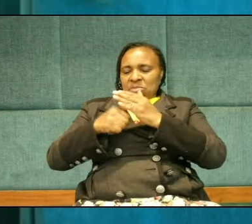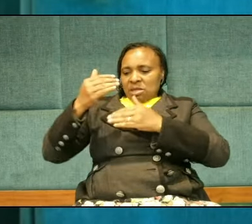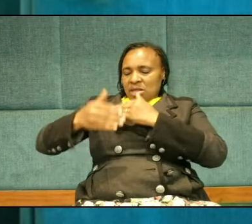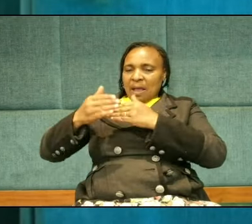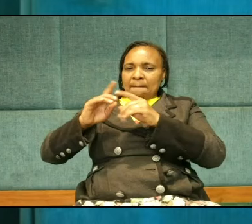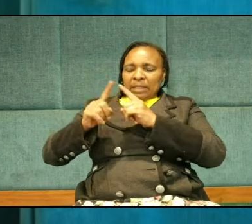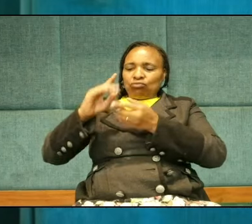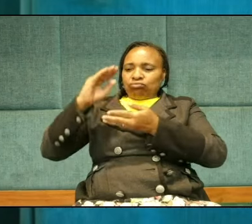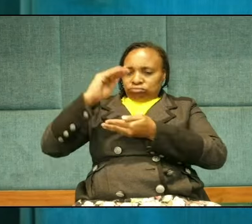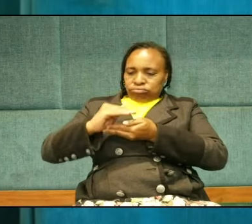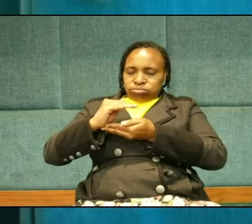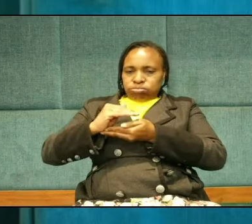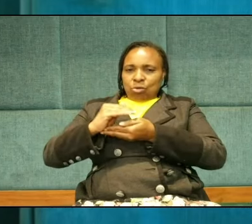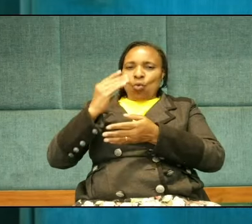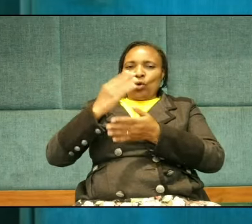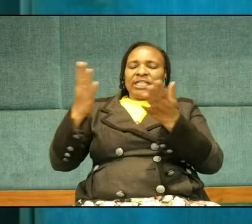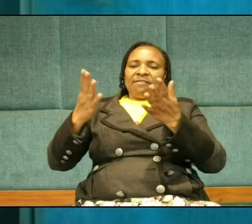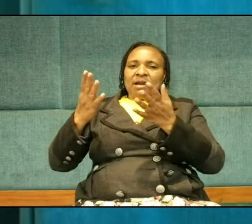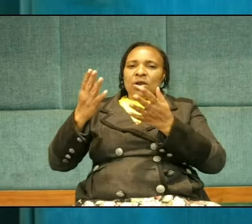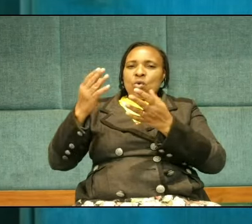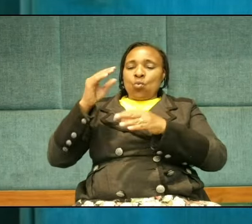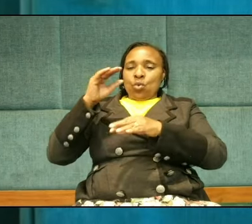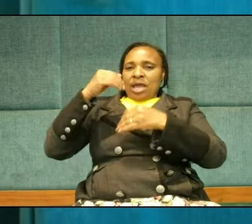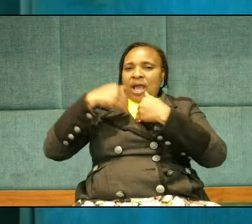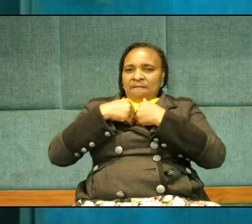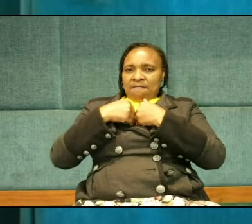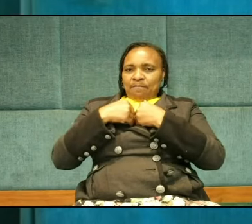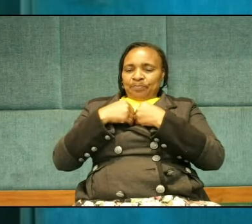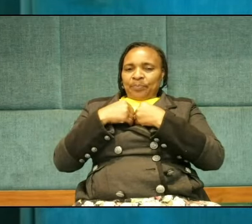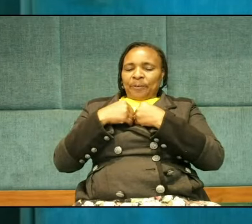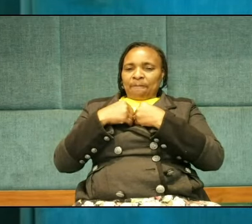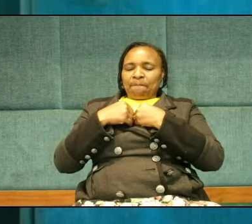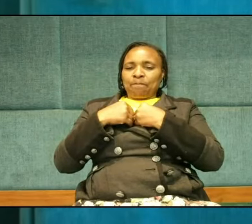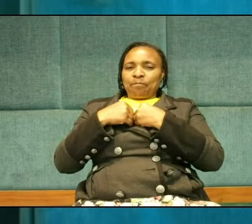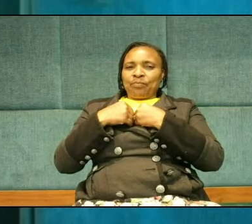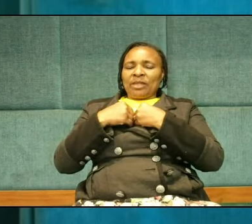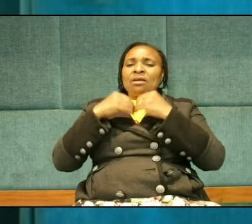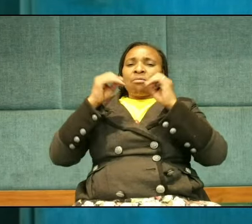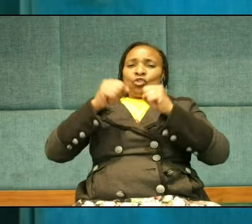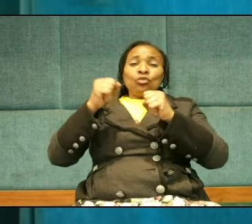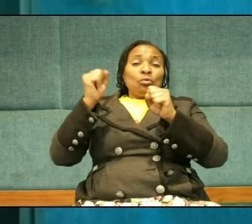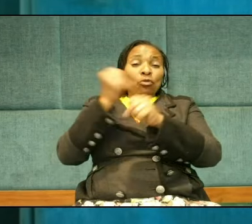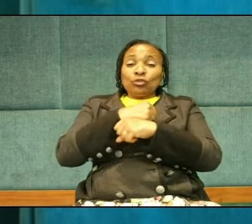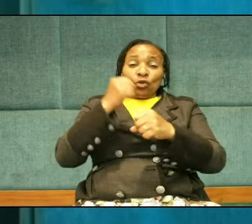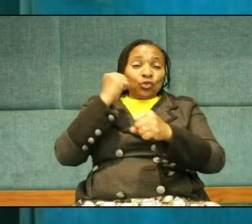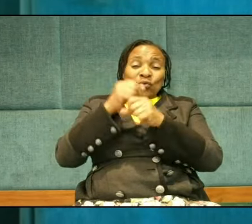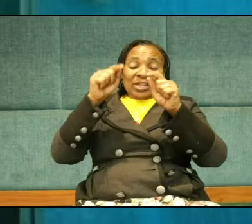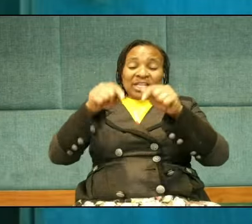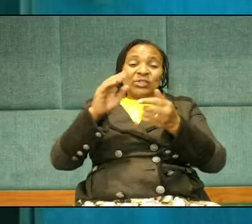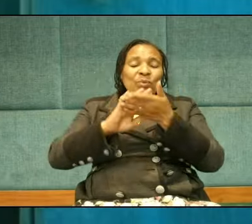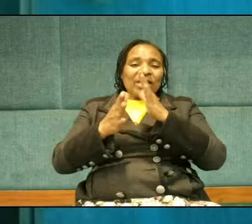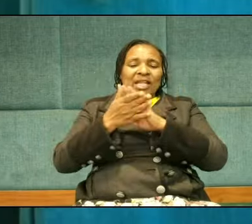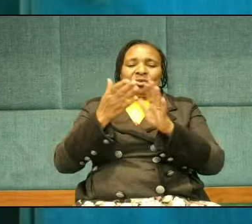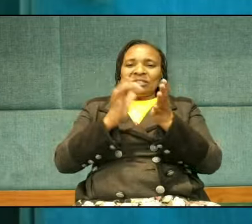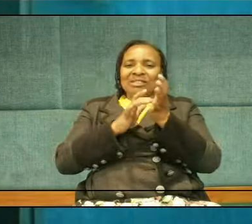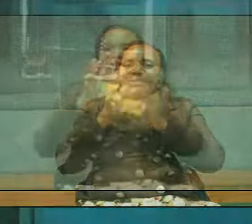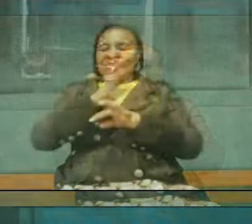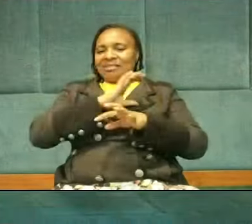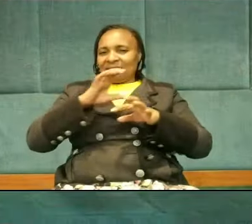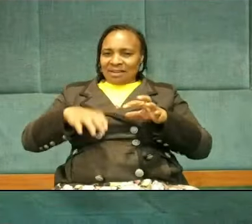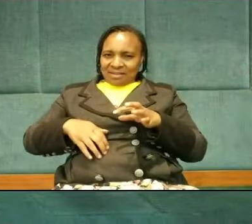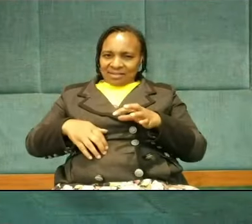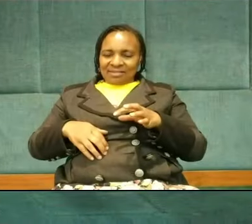minimize the side effects we get. Yeah, and you can't do that without Christ. Yeah.